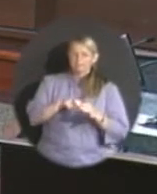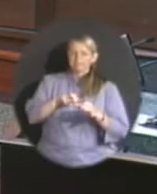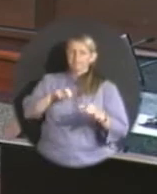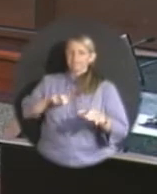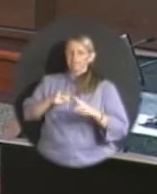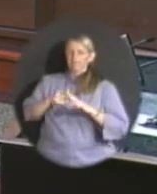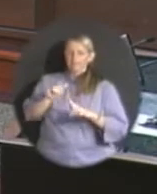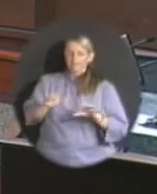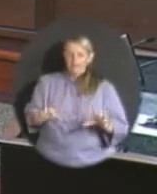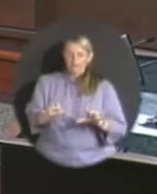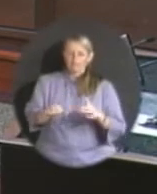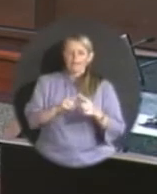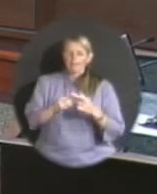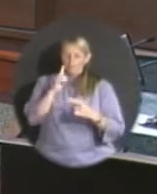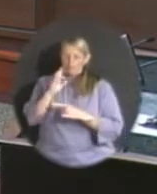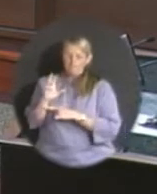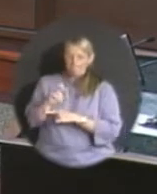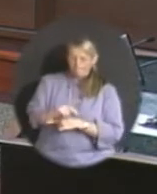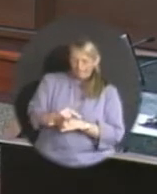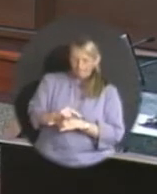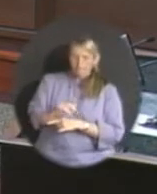for 5.02. Excellent, thank you.